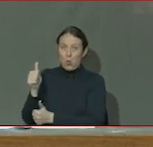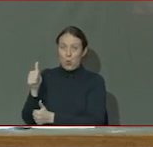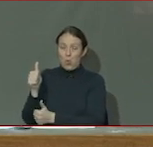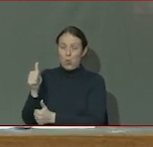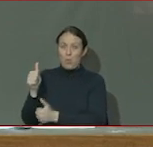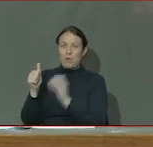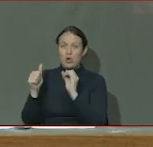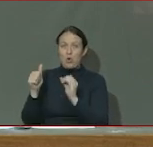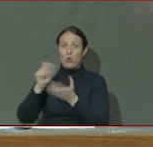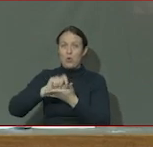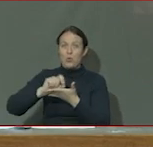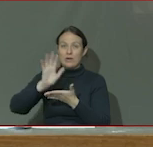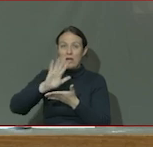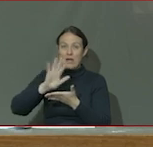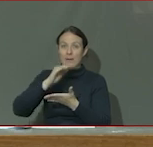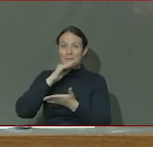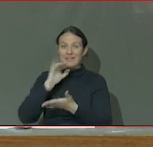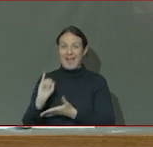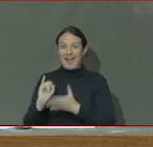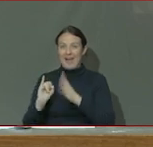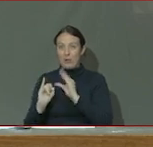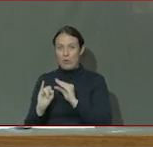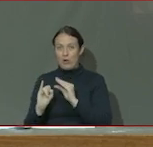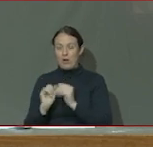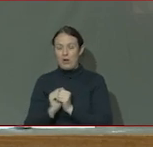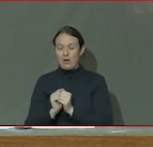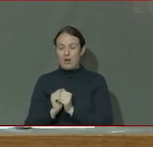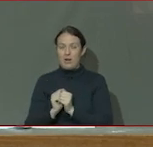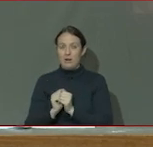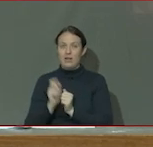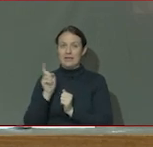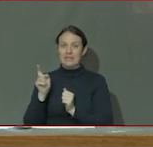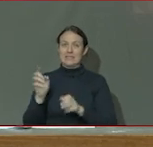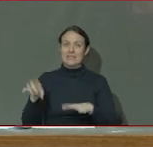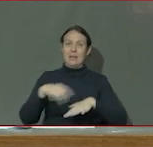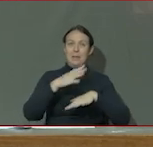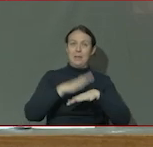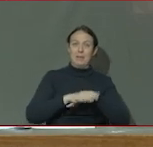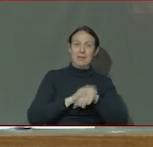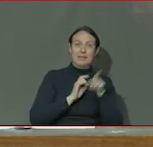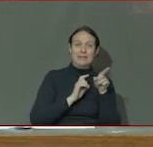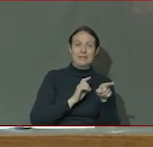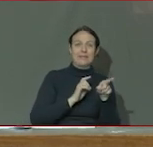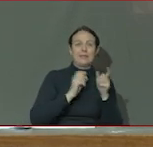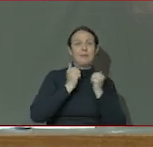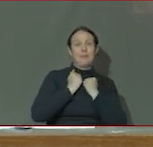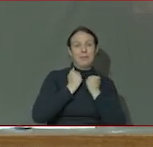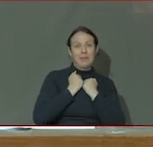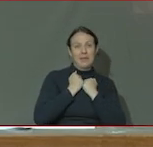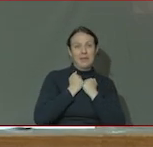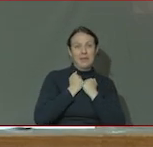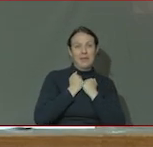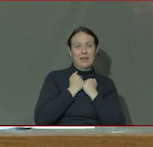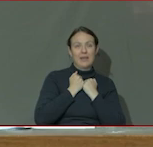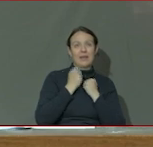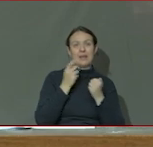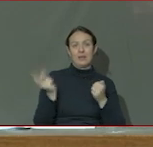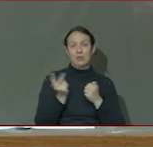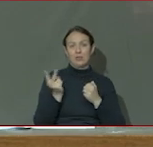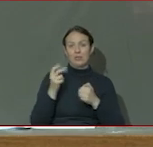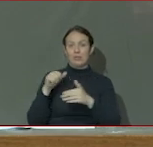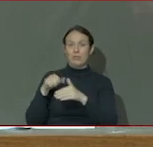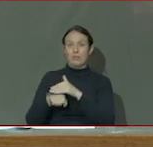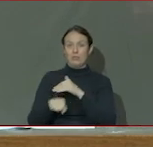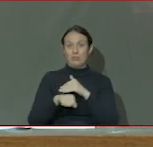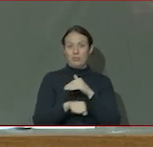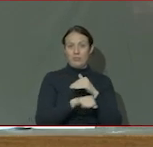I. Are we together? Now this parent gets married to this other parent, and they're going to have children. So what